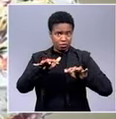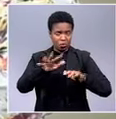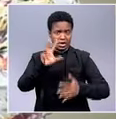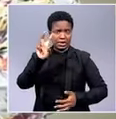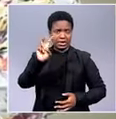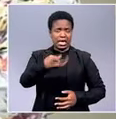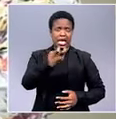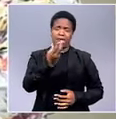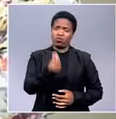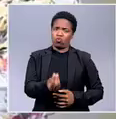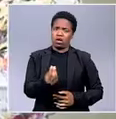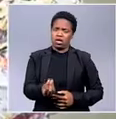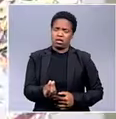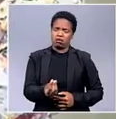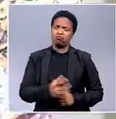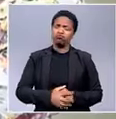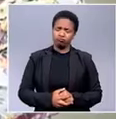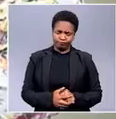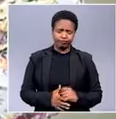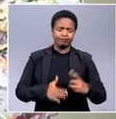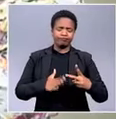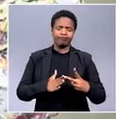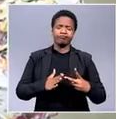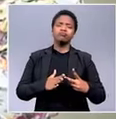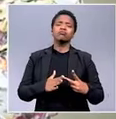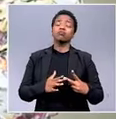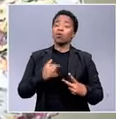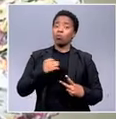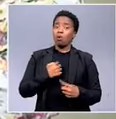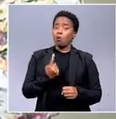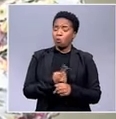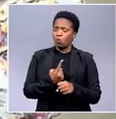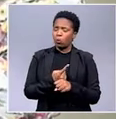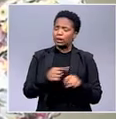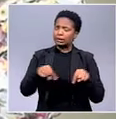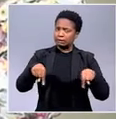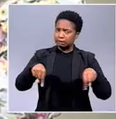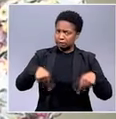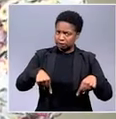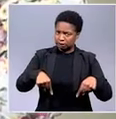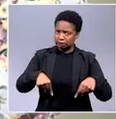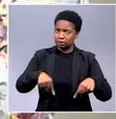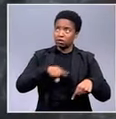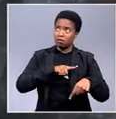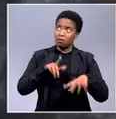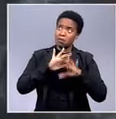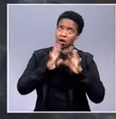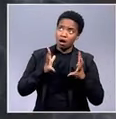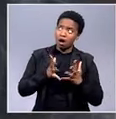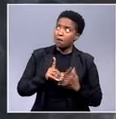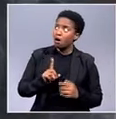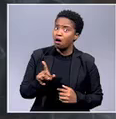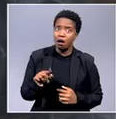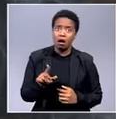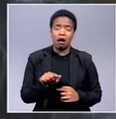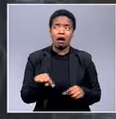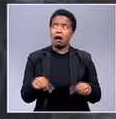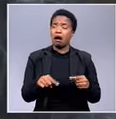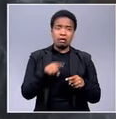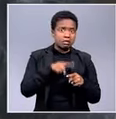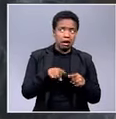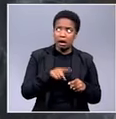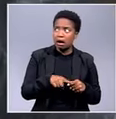children. We are always scared at the mall, at the park,